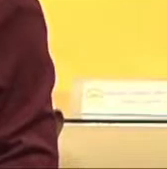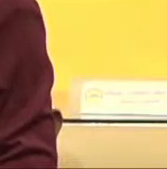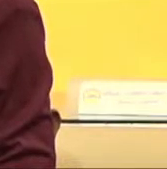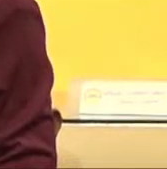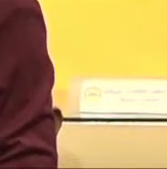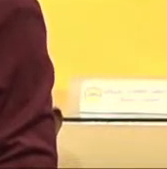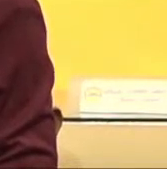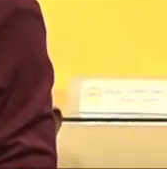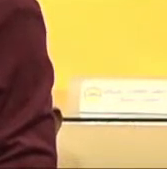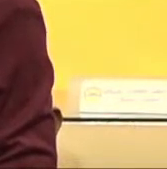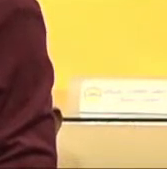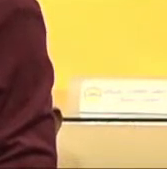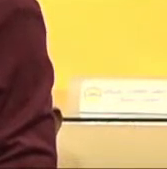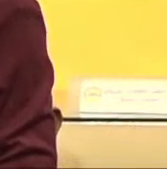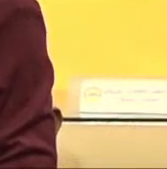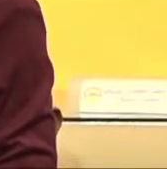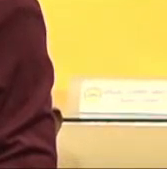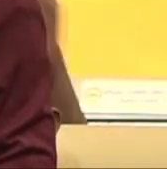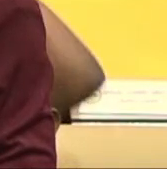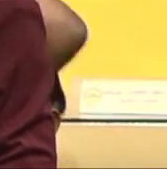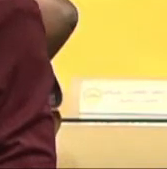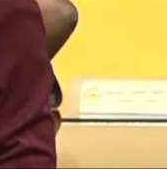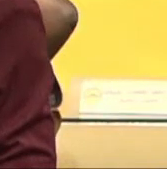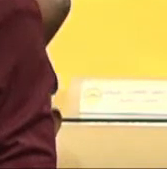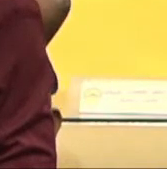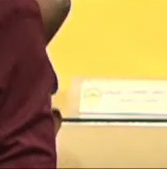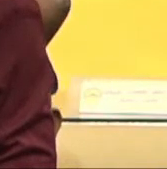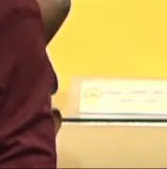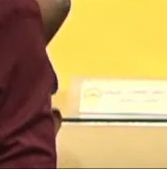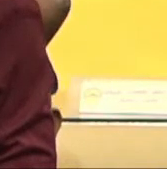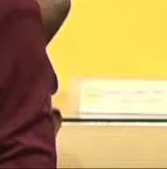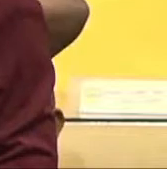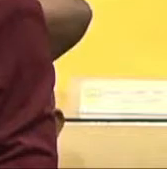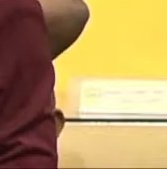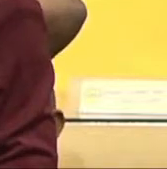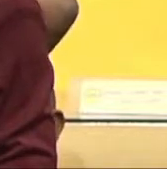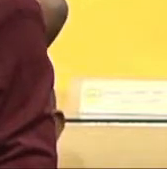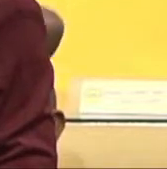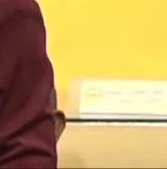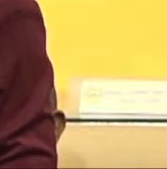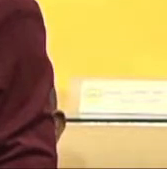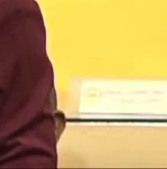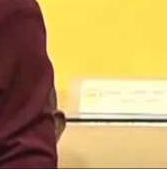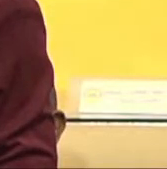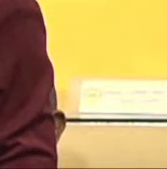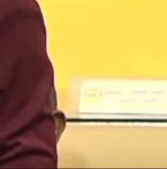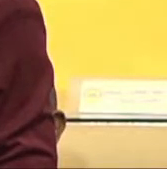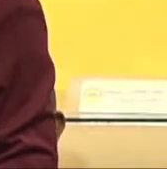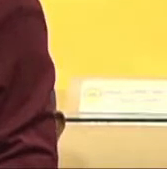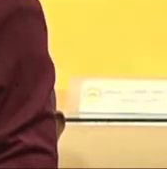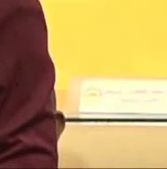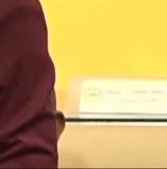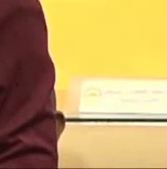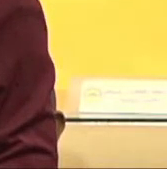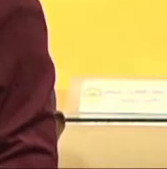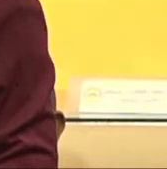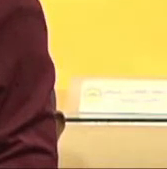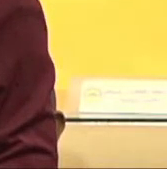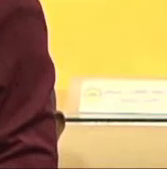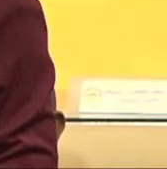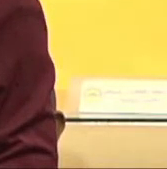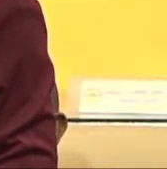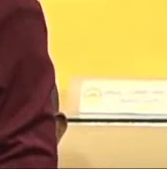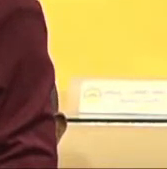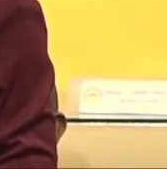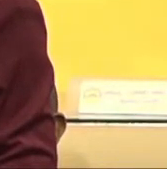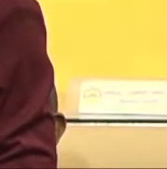you specifically directed that the leadership of finance and economy should join. But in respect of